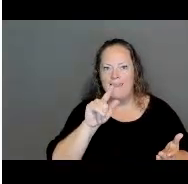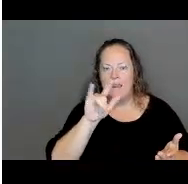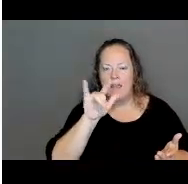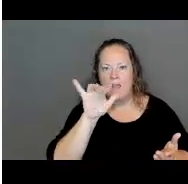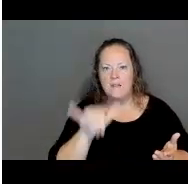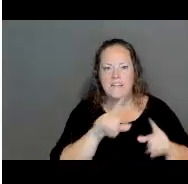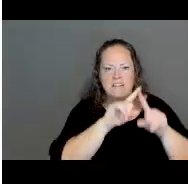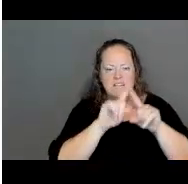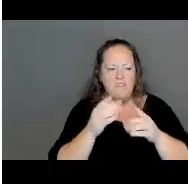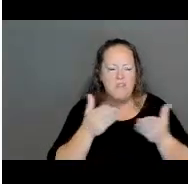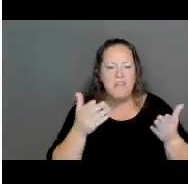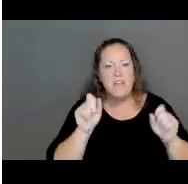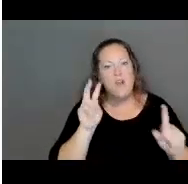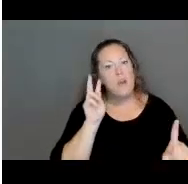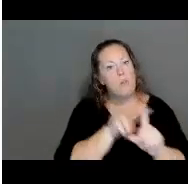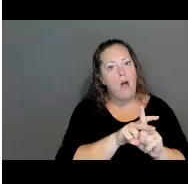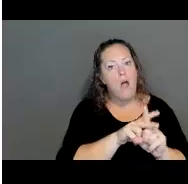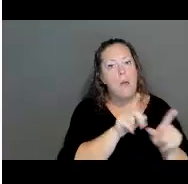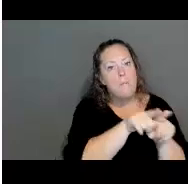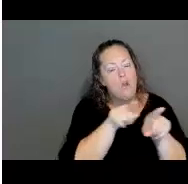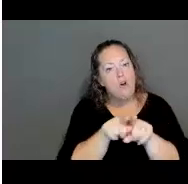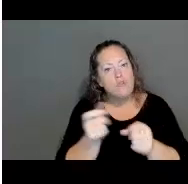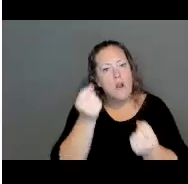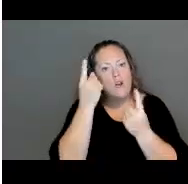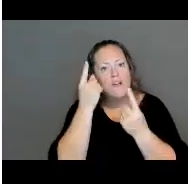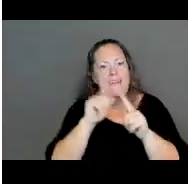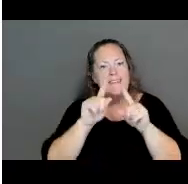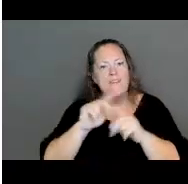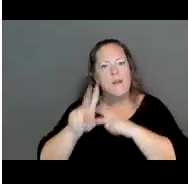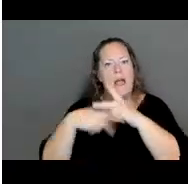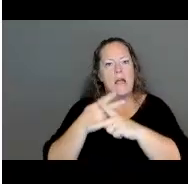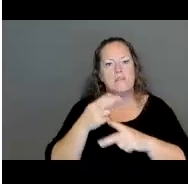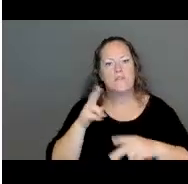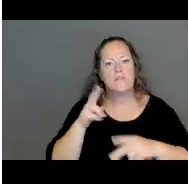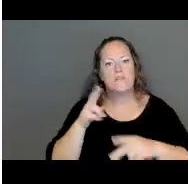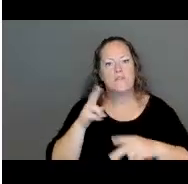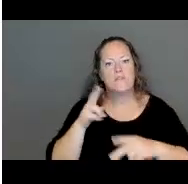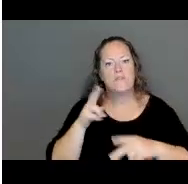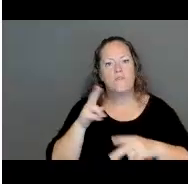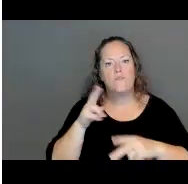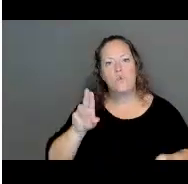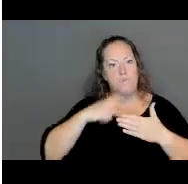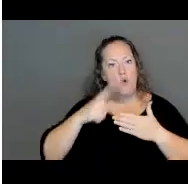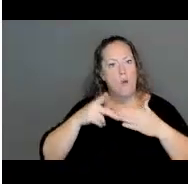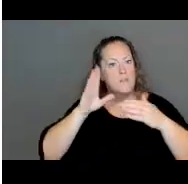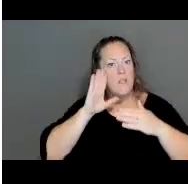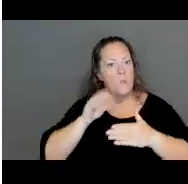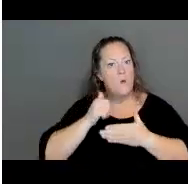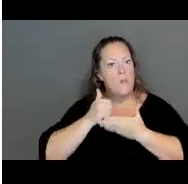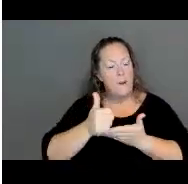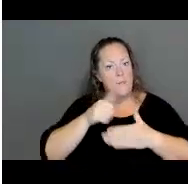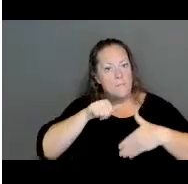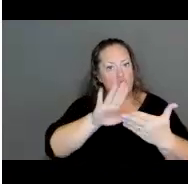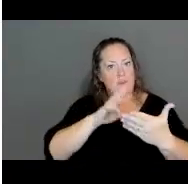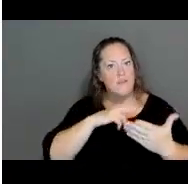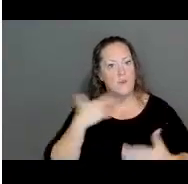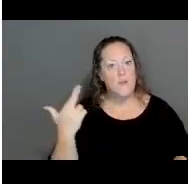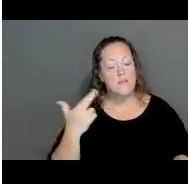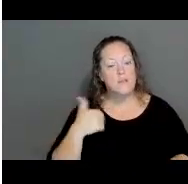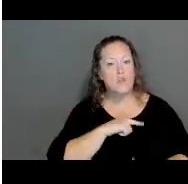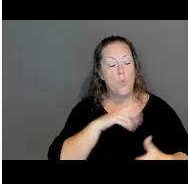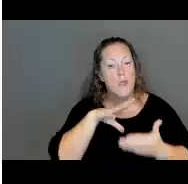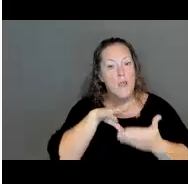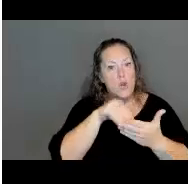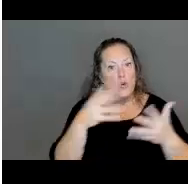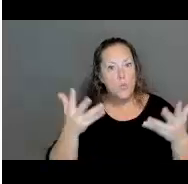of USDA programs that might help them address those risks. And what we learned over the last 10 years, sort of exploring